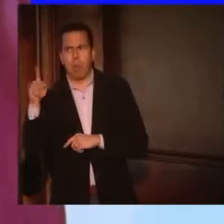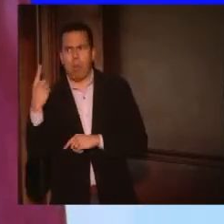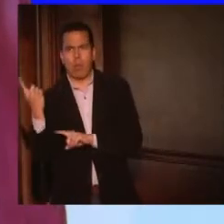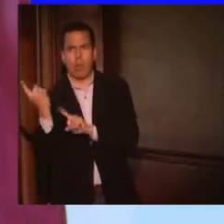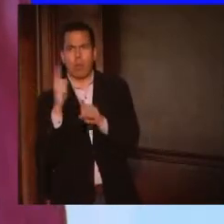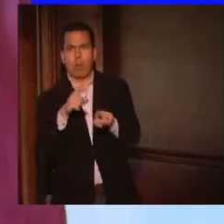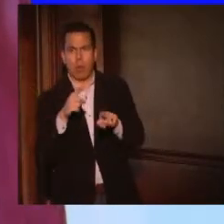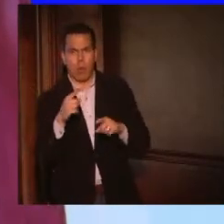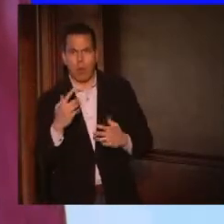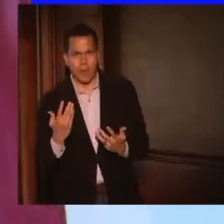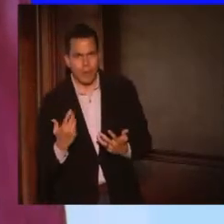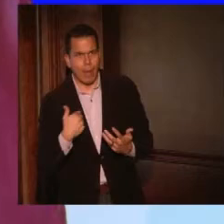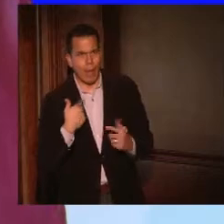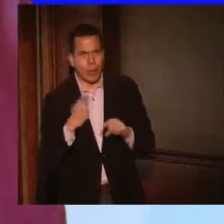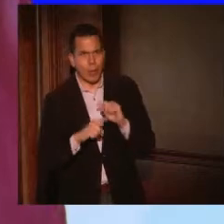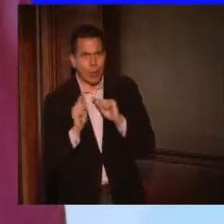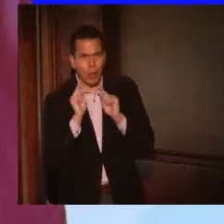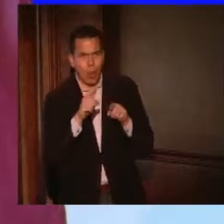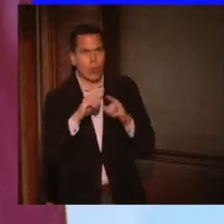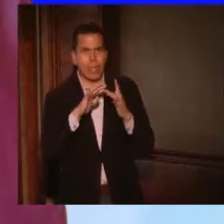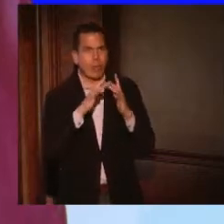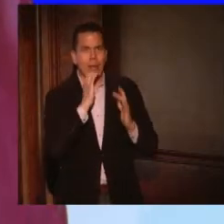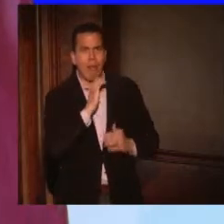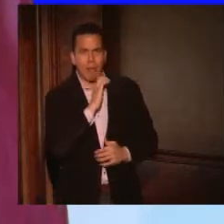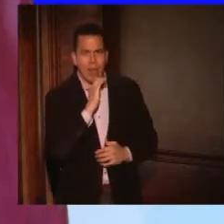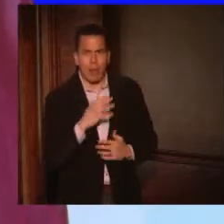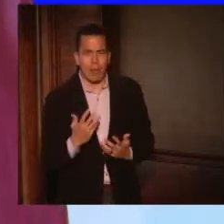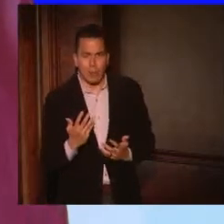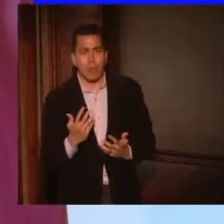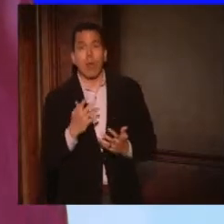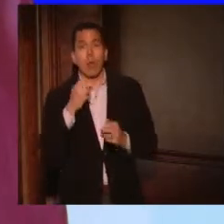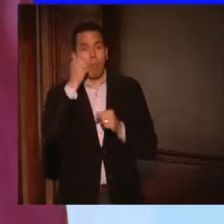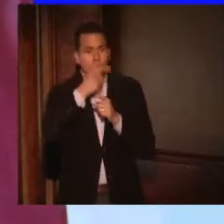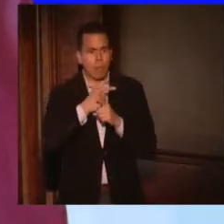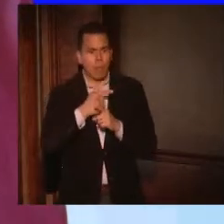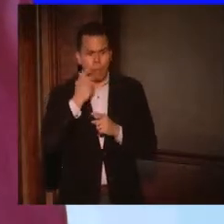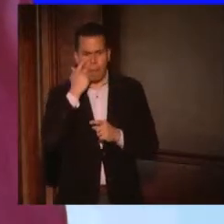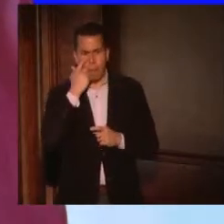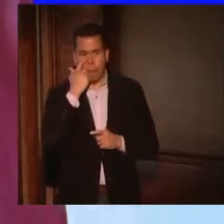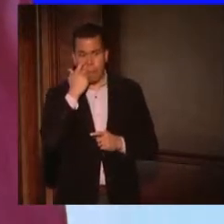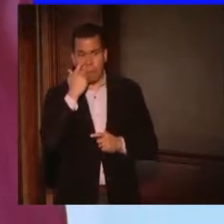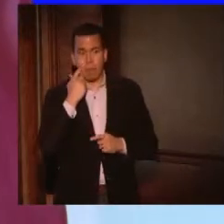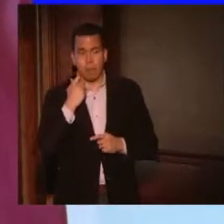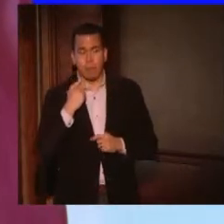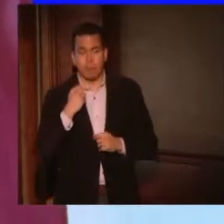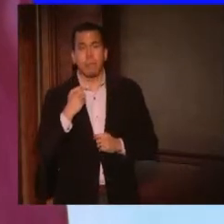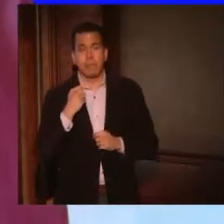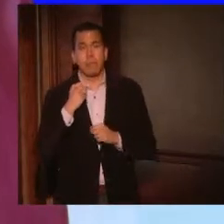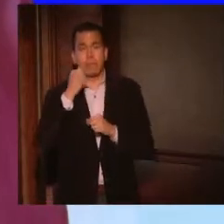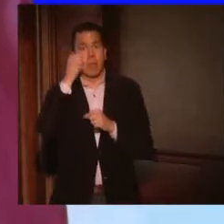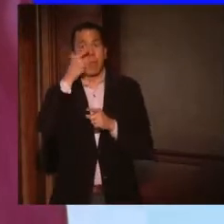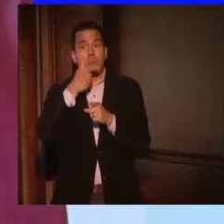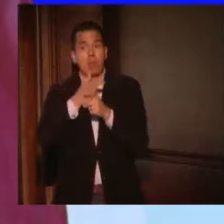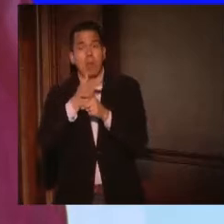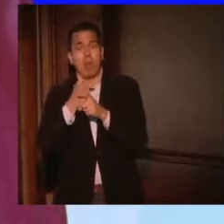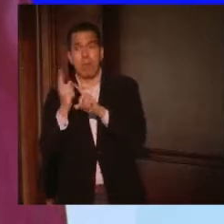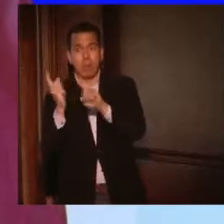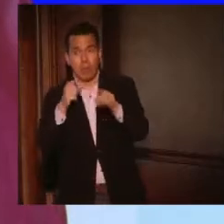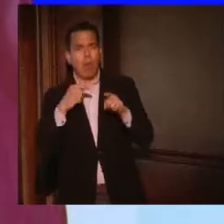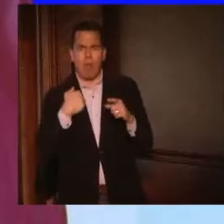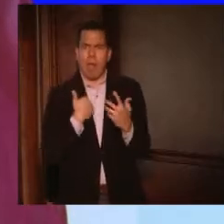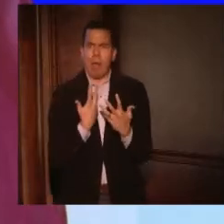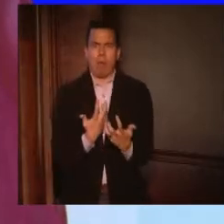for the girls in 2003 to go to Indian Cafe. But I was insisted, and I was at that time, I was very shy girl, but I really wanted to go